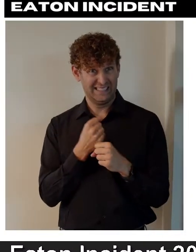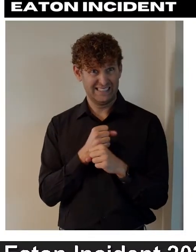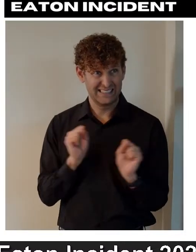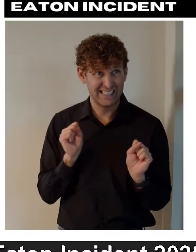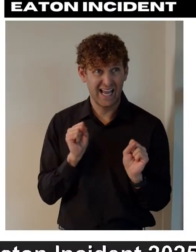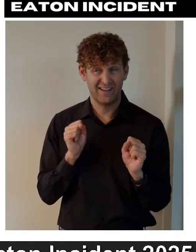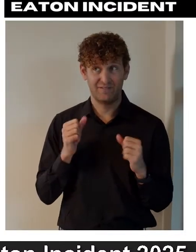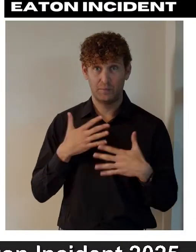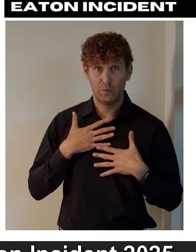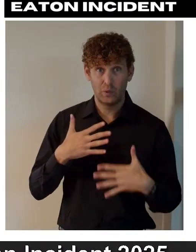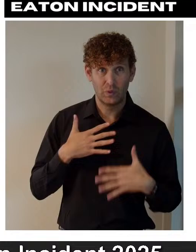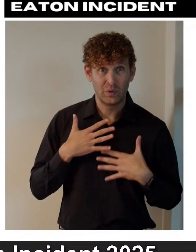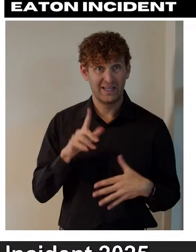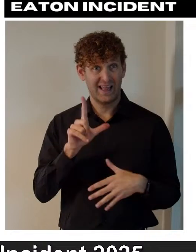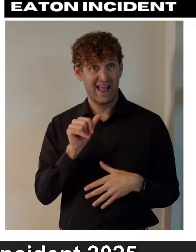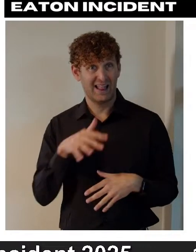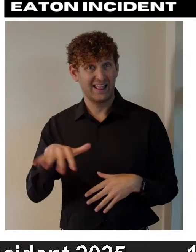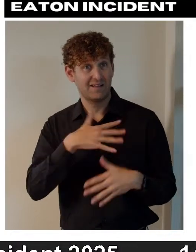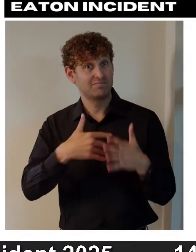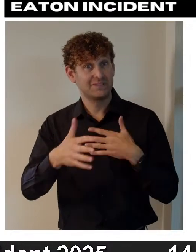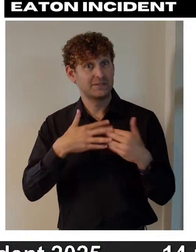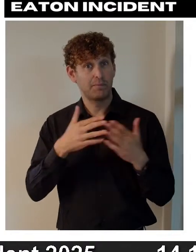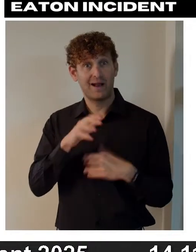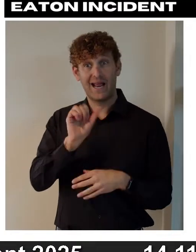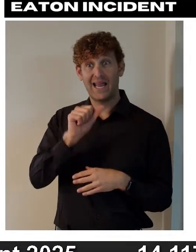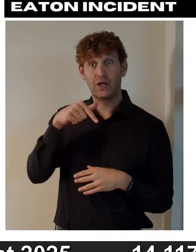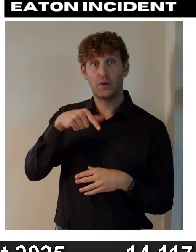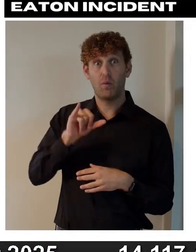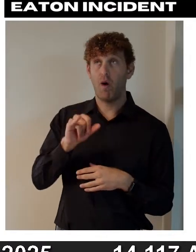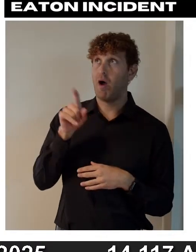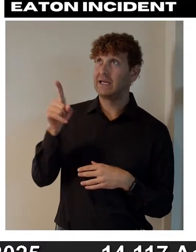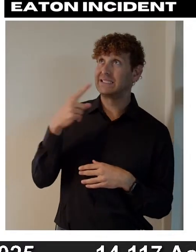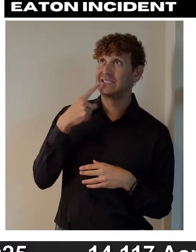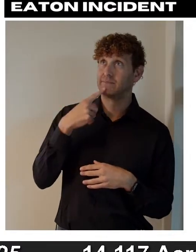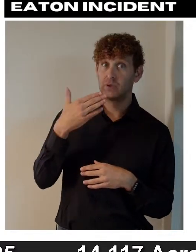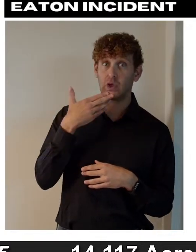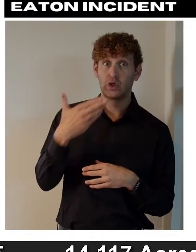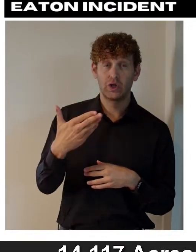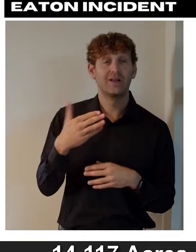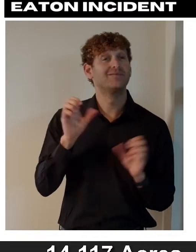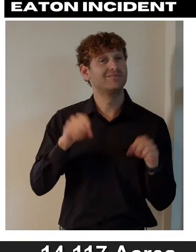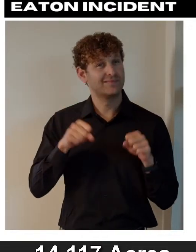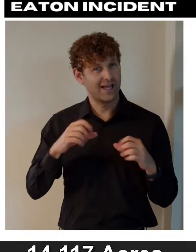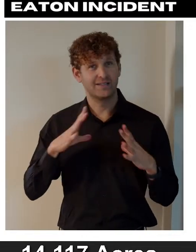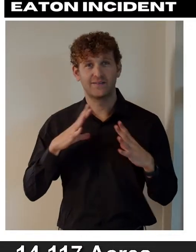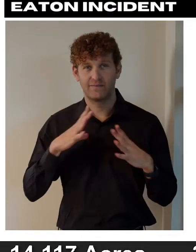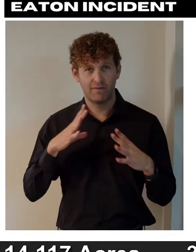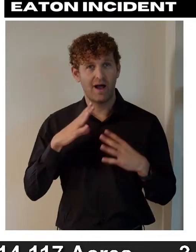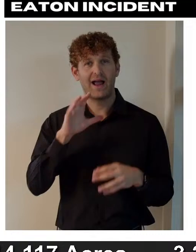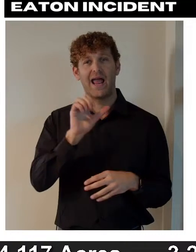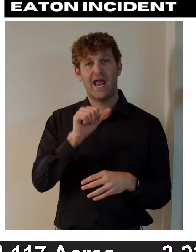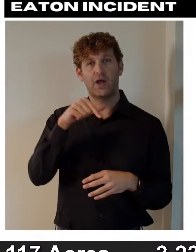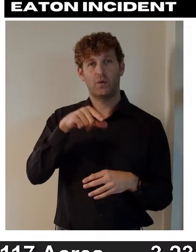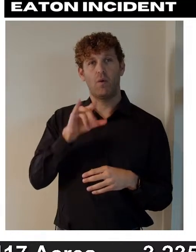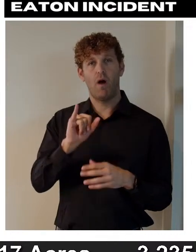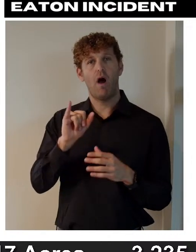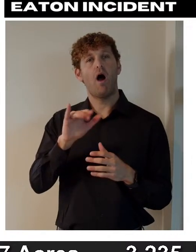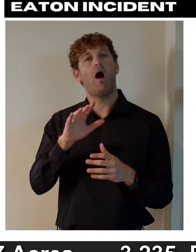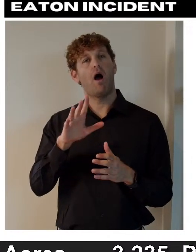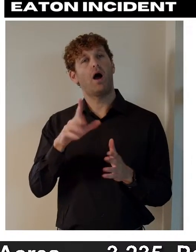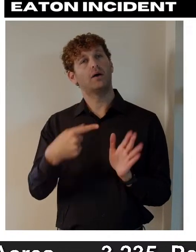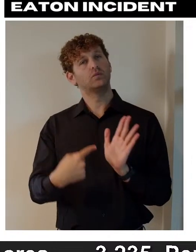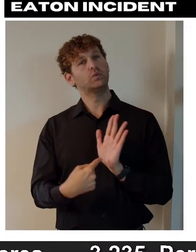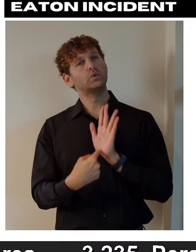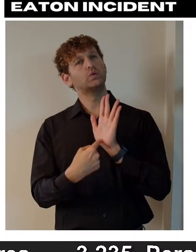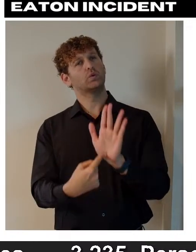the AQI says it's good? Yes, you are fine. The air quality is an ambient reflection that will be influencing